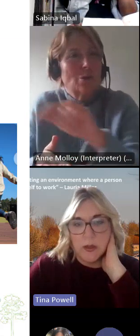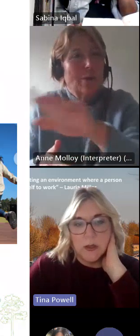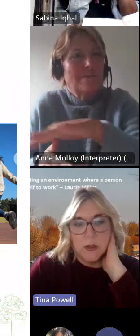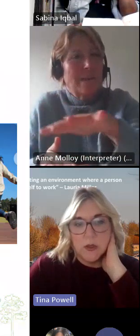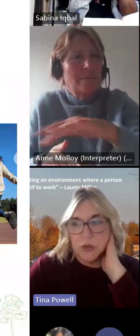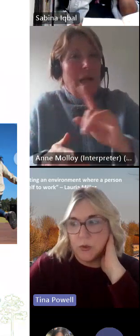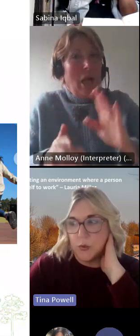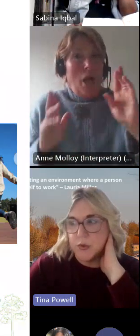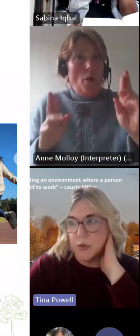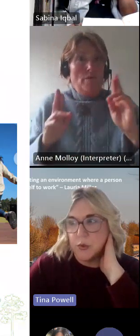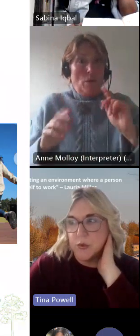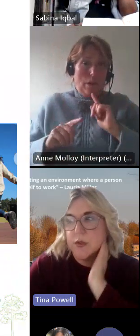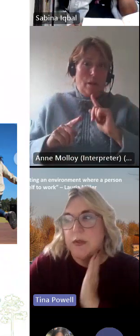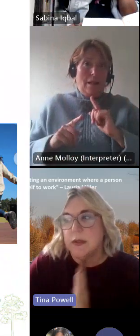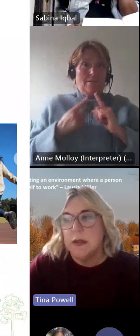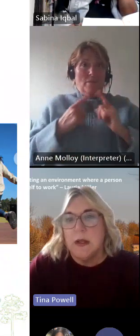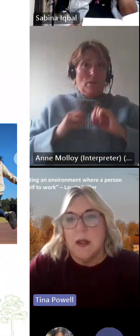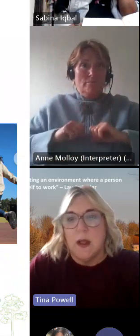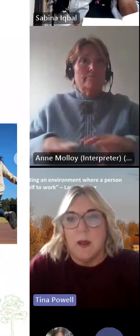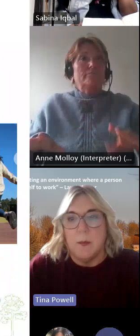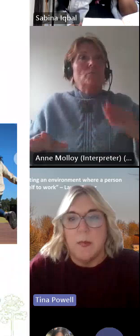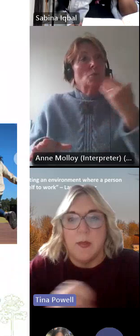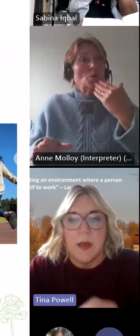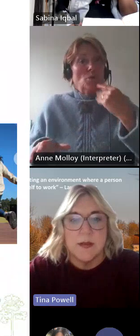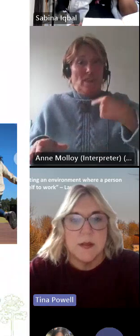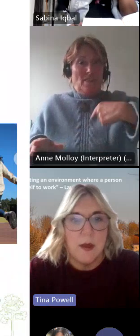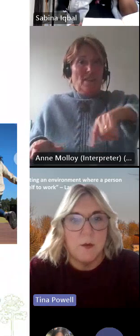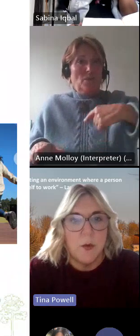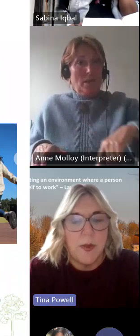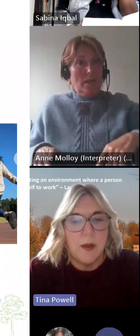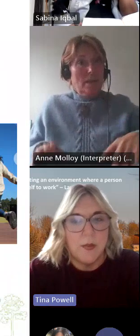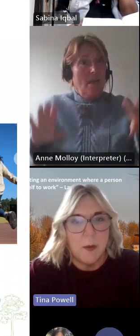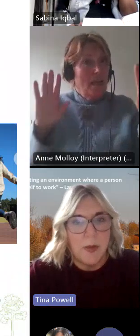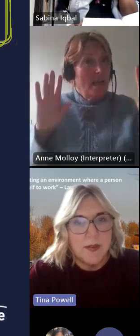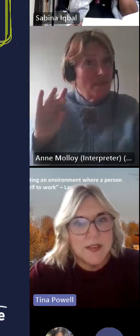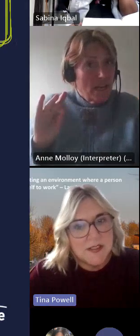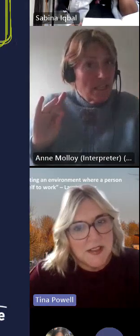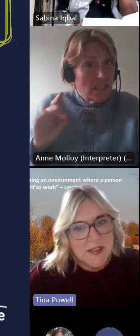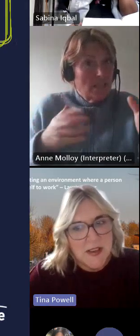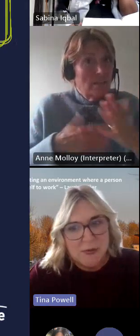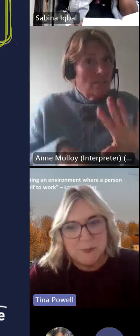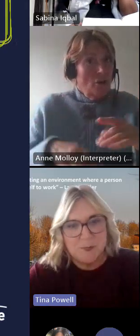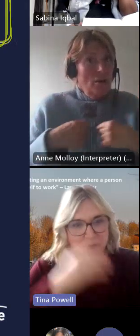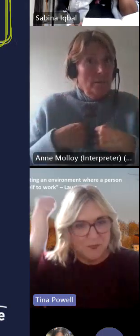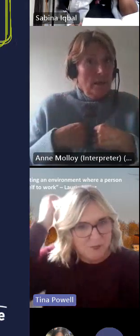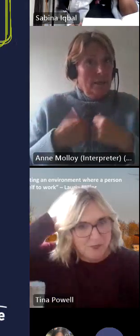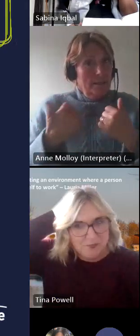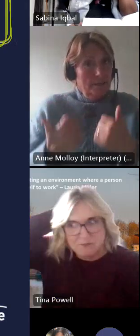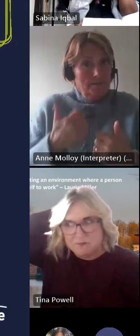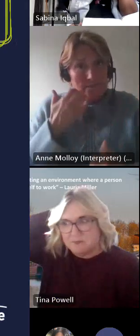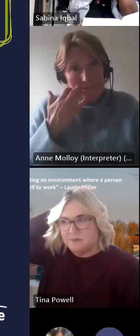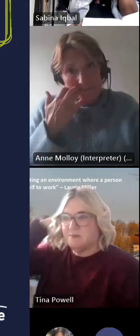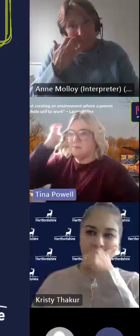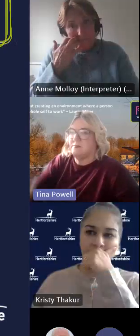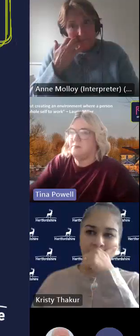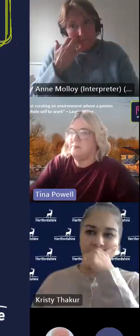this week to all schools. And that's it from me, I think, Matt. Next slide.